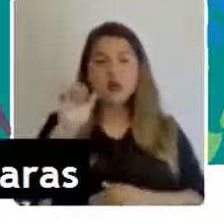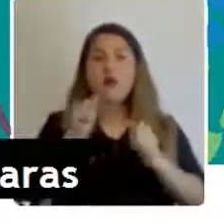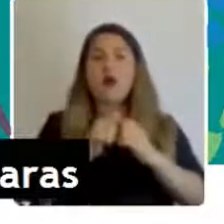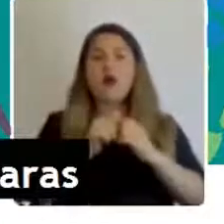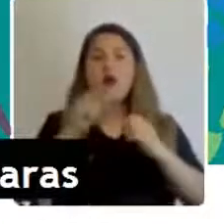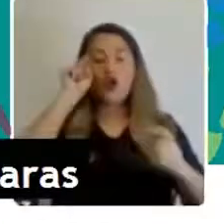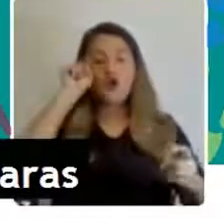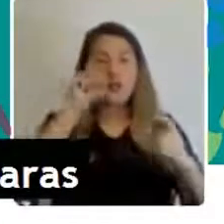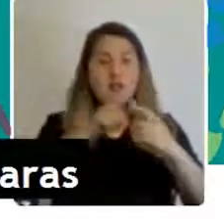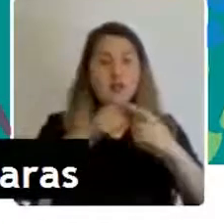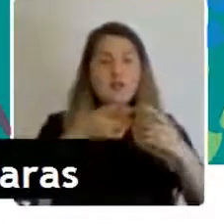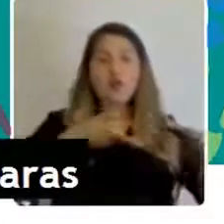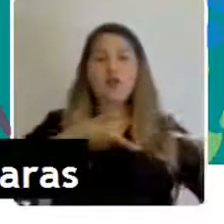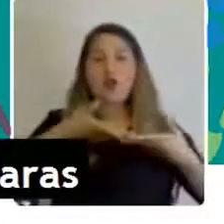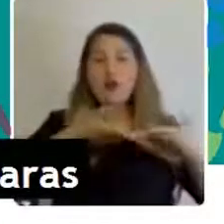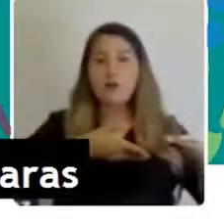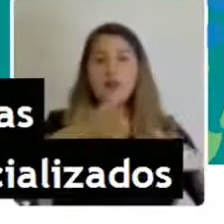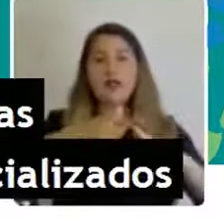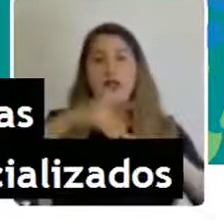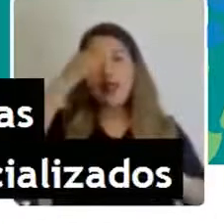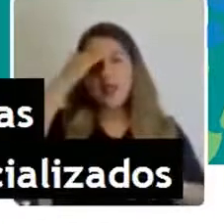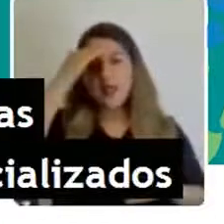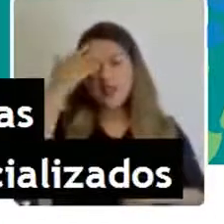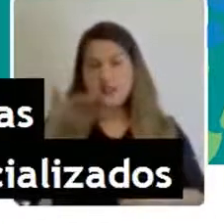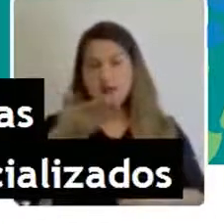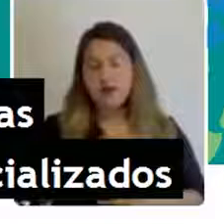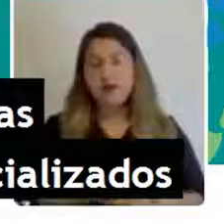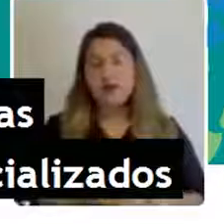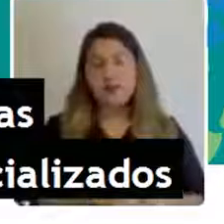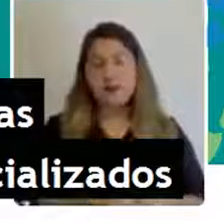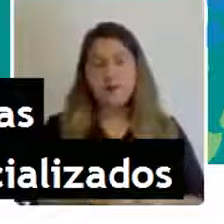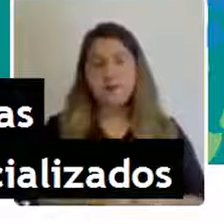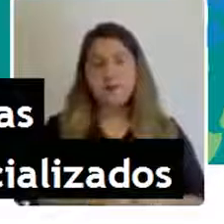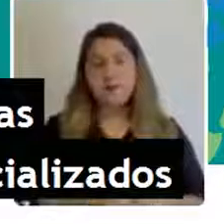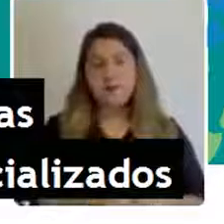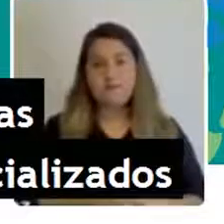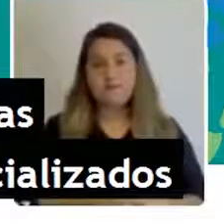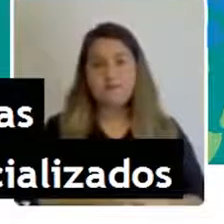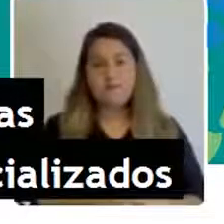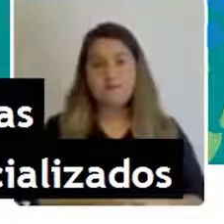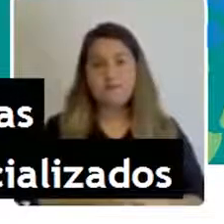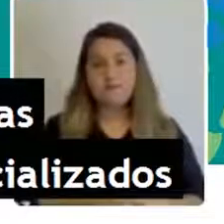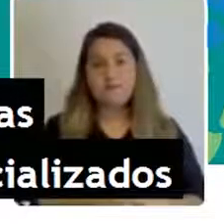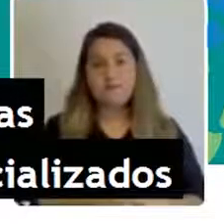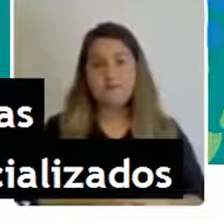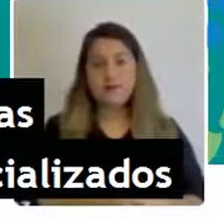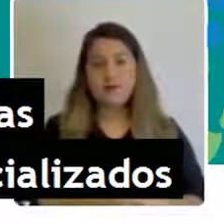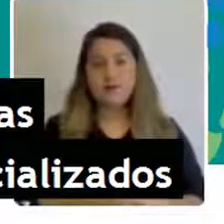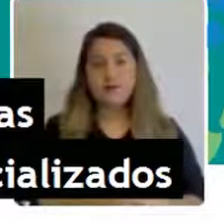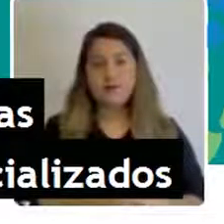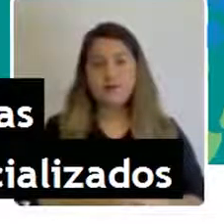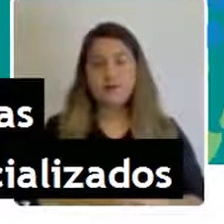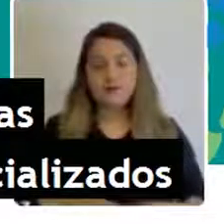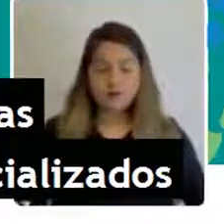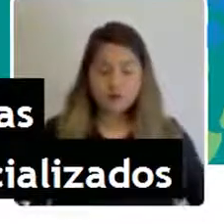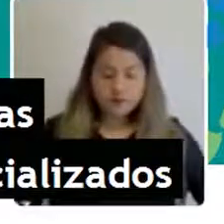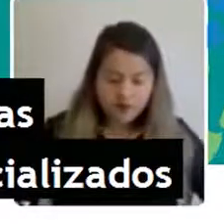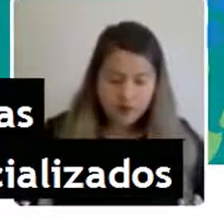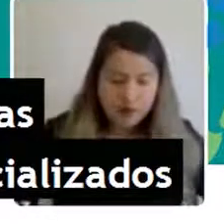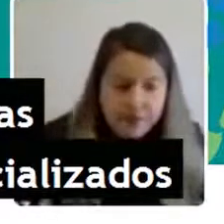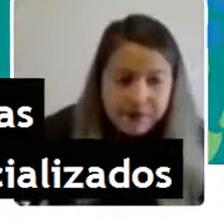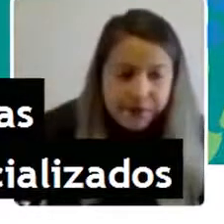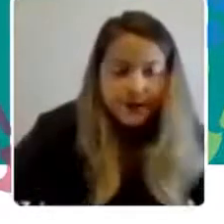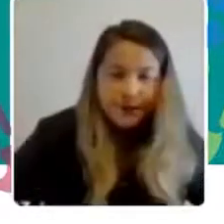aim is really to tackle complex or rare diseases or conditions that require highly